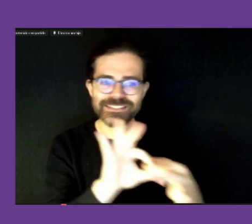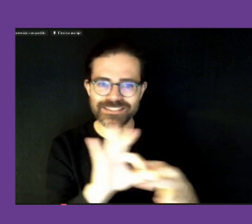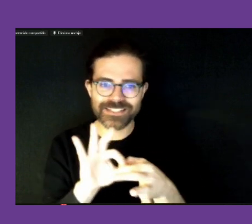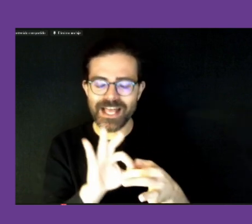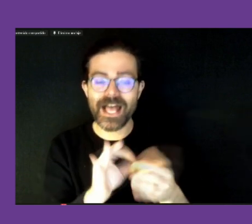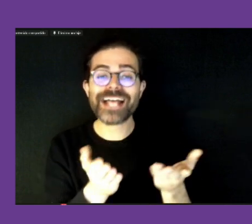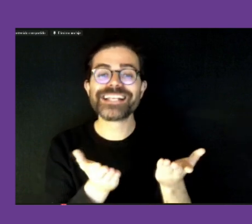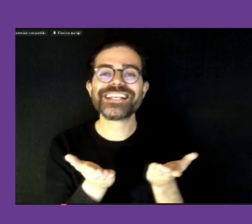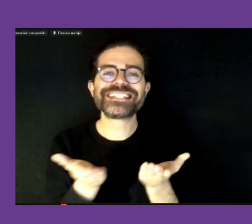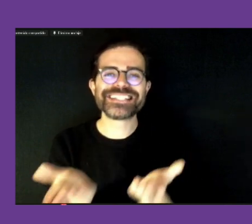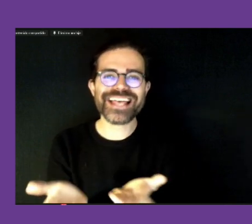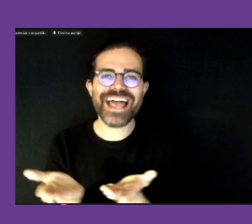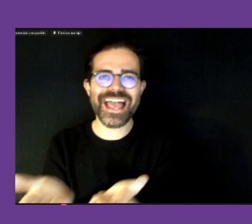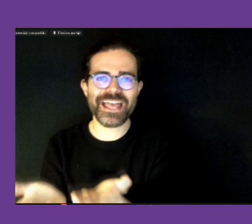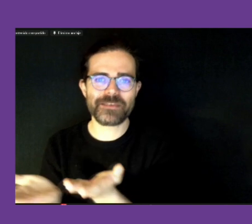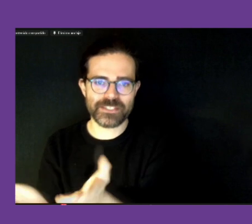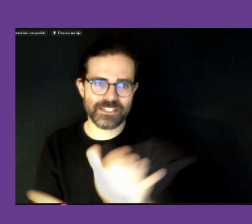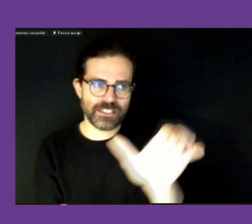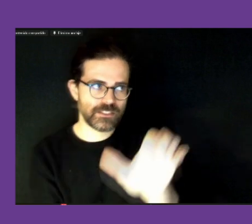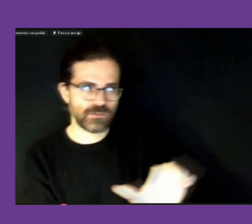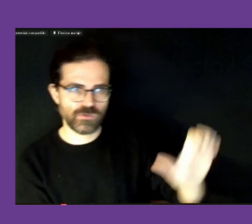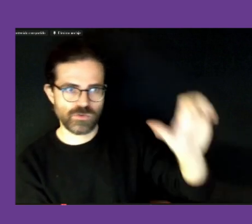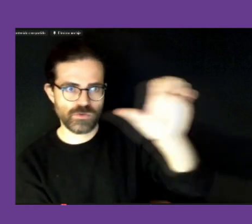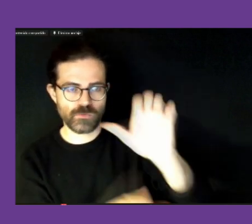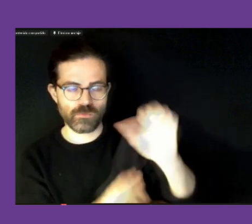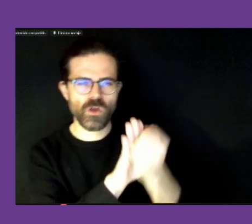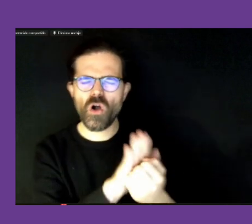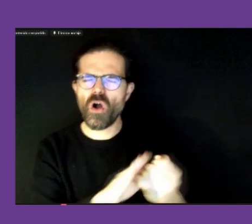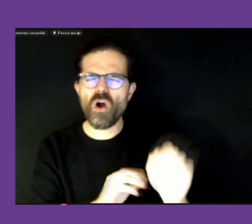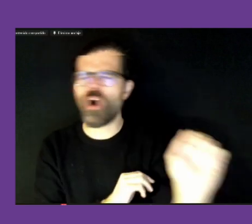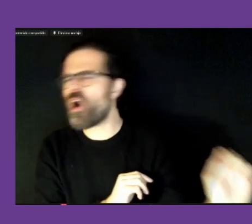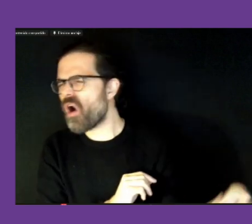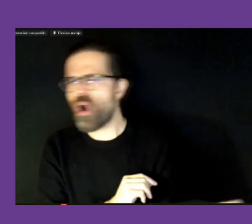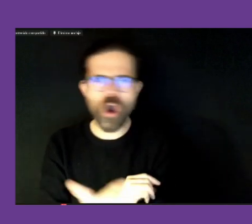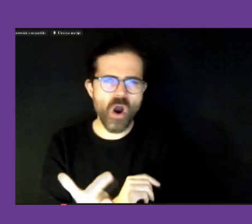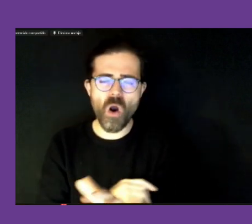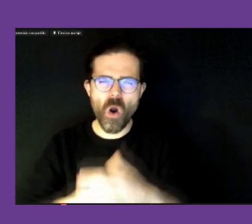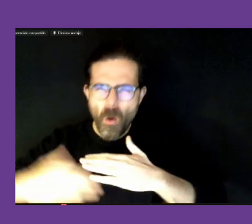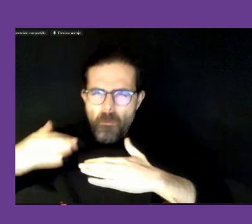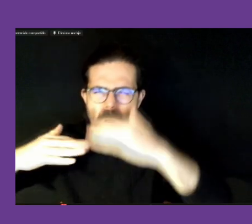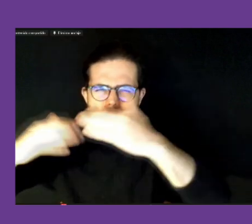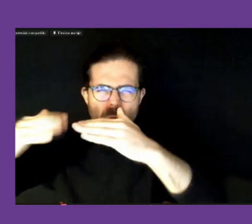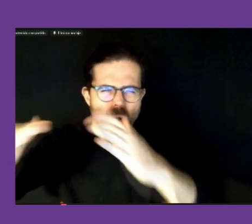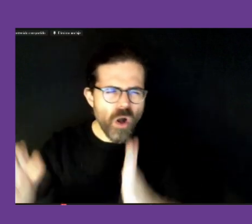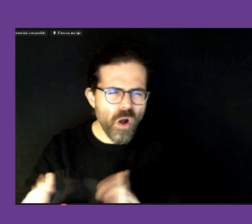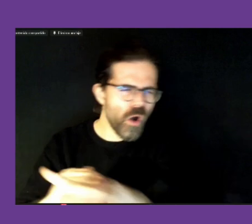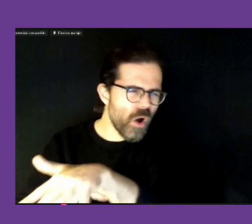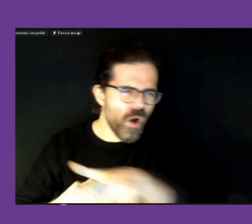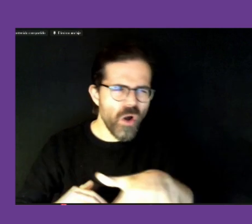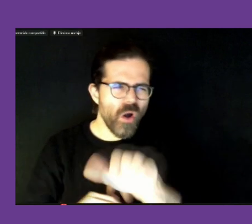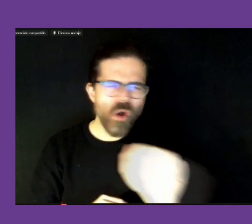Accessibility Act. So it doesn't apply to all the built environment, only to the built environment that, as Annex 3